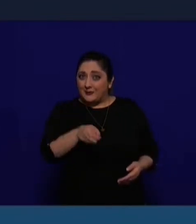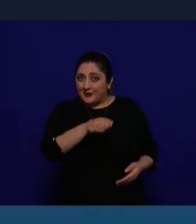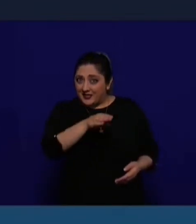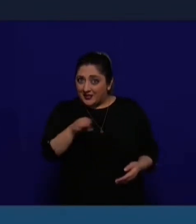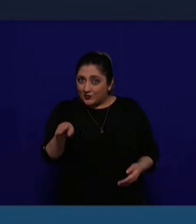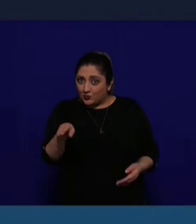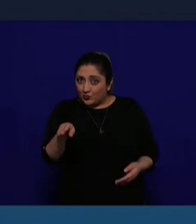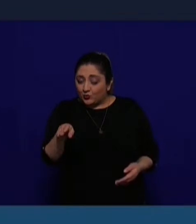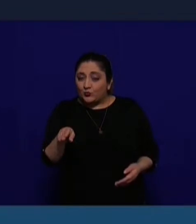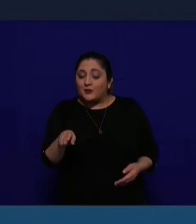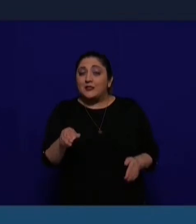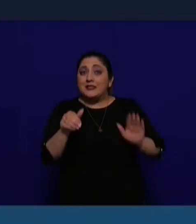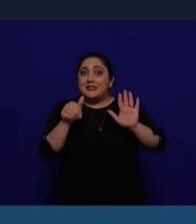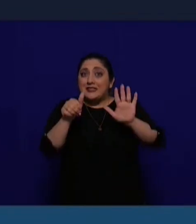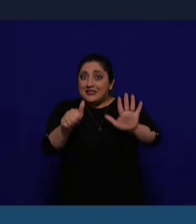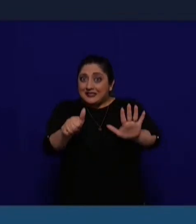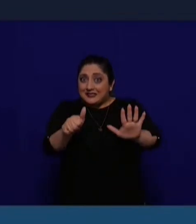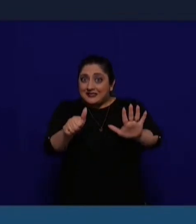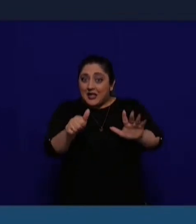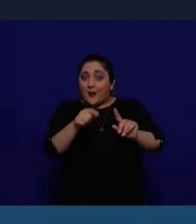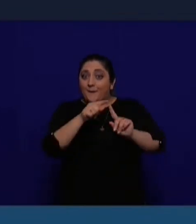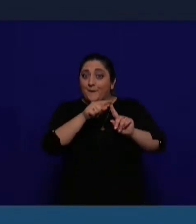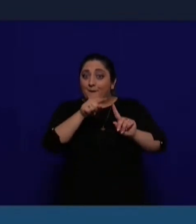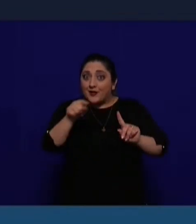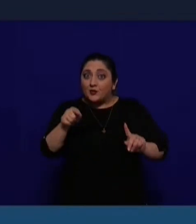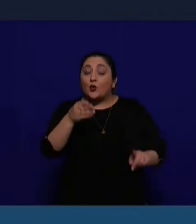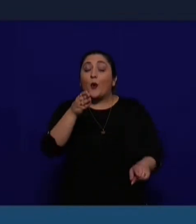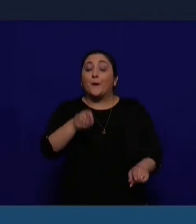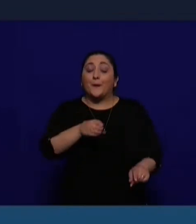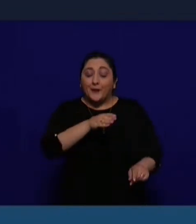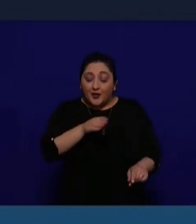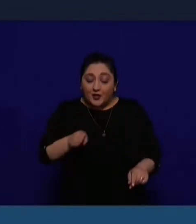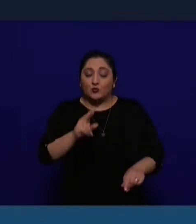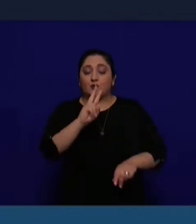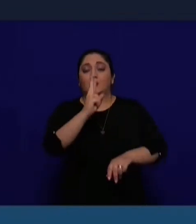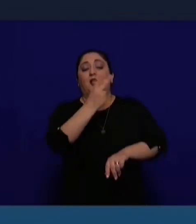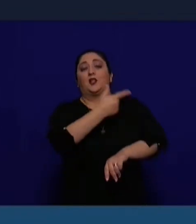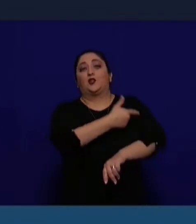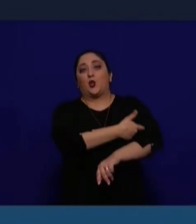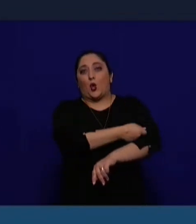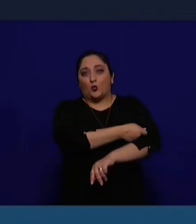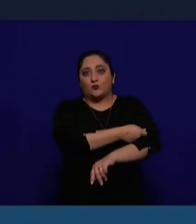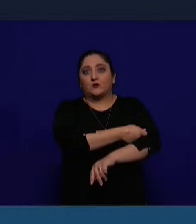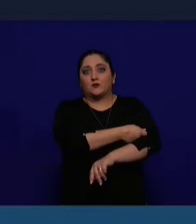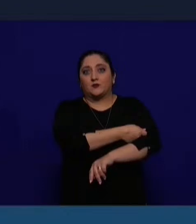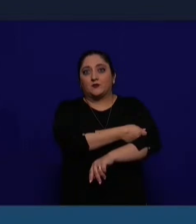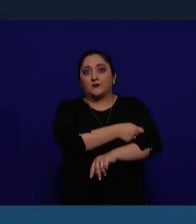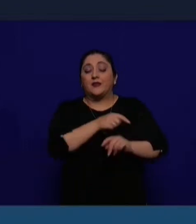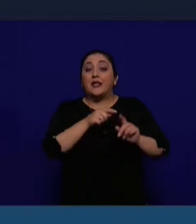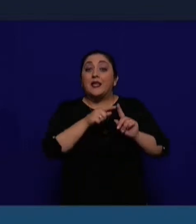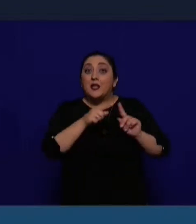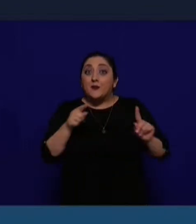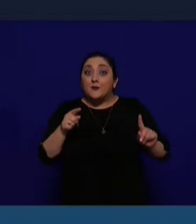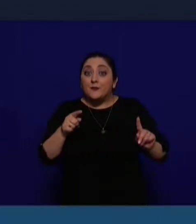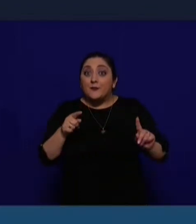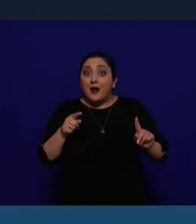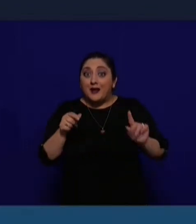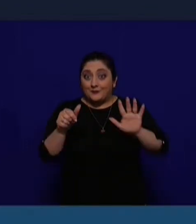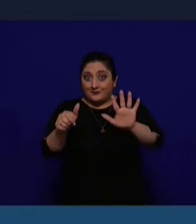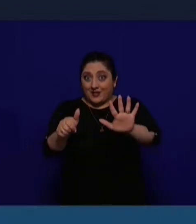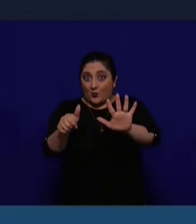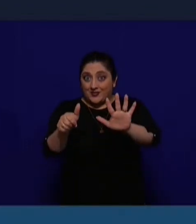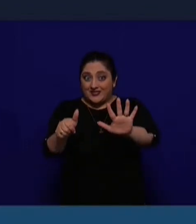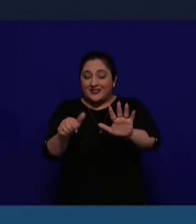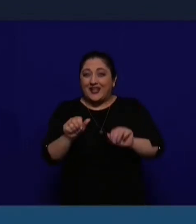6 persuni li mietu li wara li ħadu it-tieni doża. Però jekk tħares lejn dawn is-6 persuni sibna li kien hemm 3 minnhom li